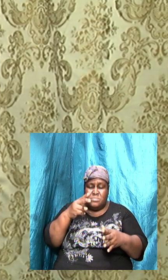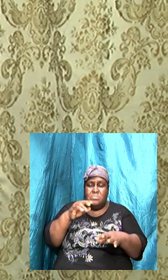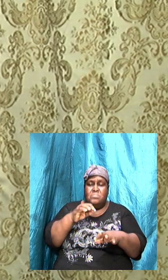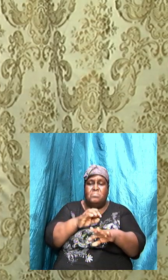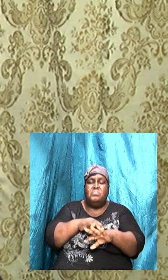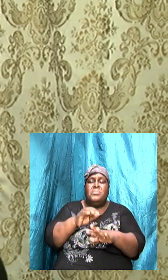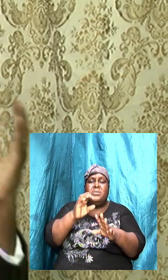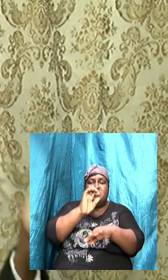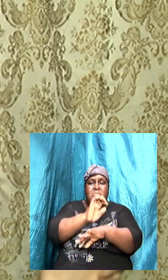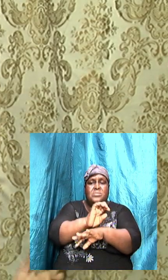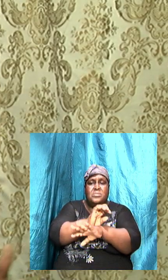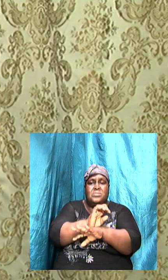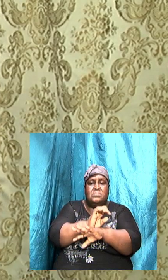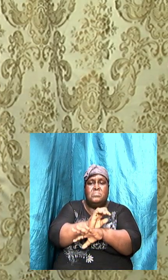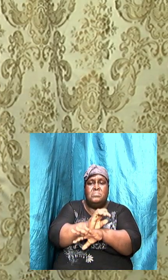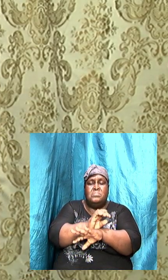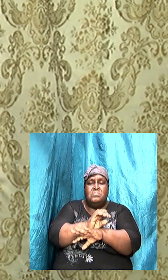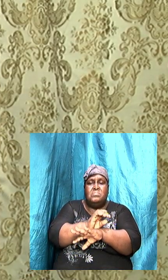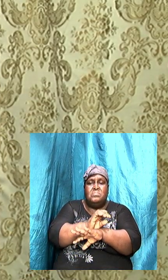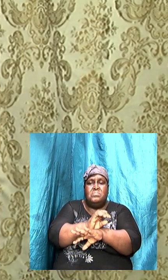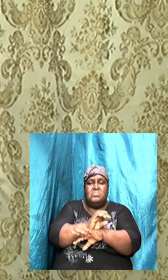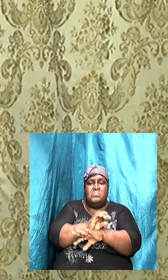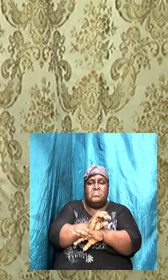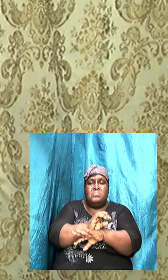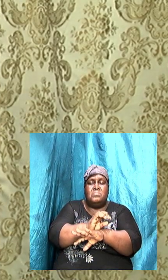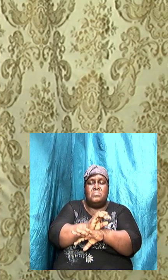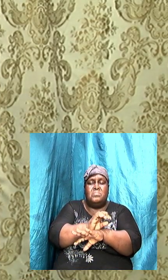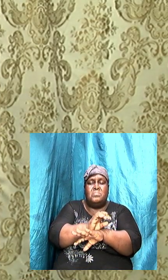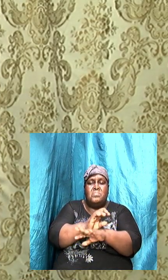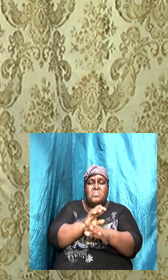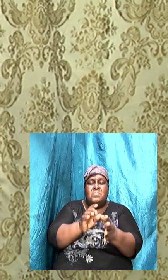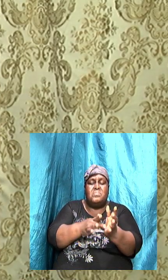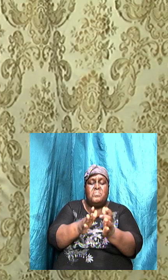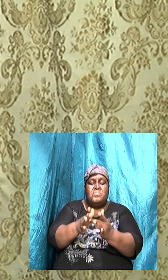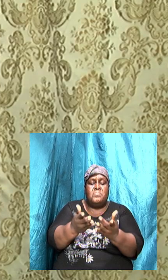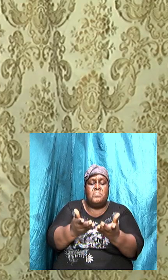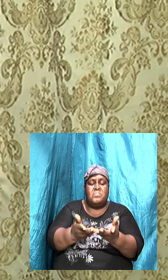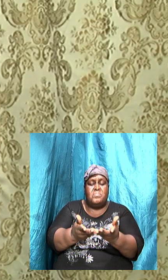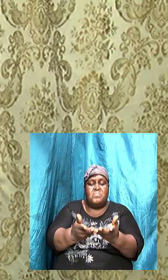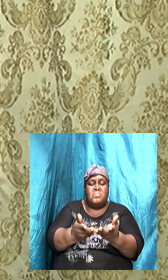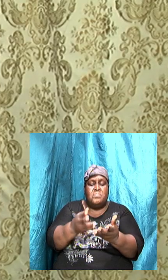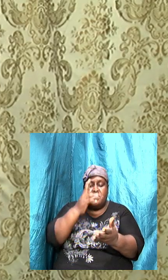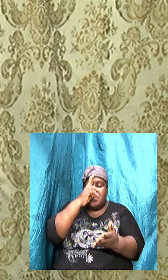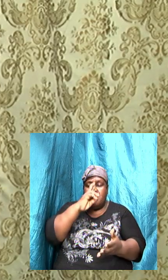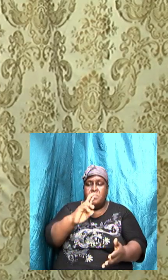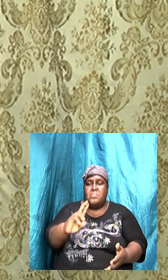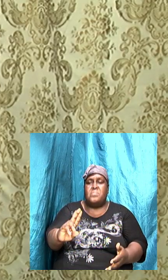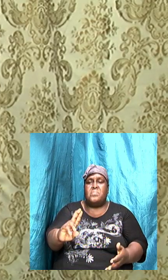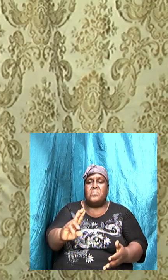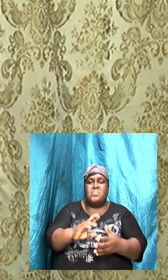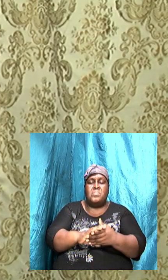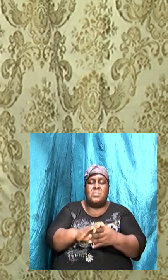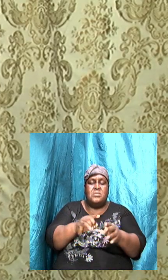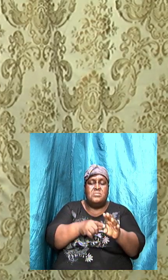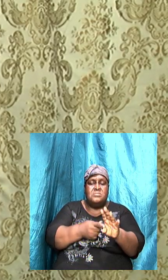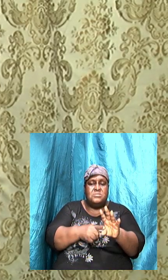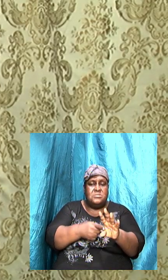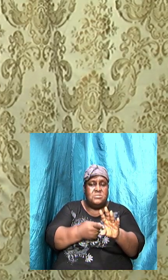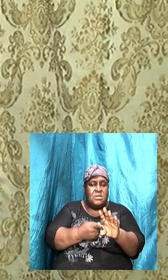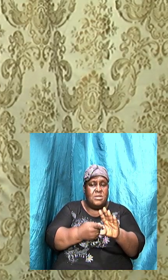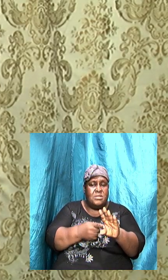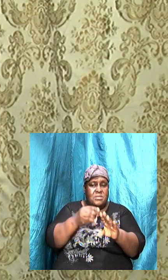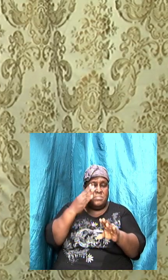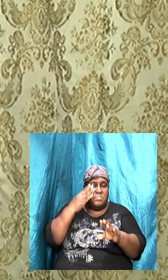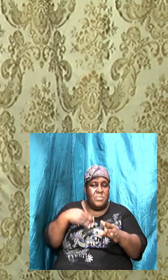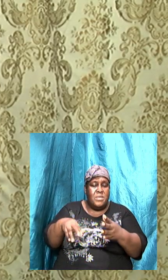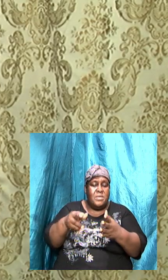part of a bigger picture in the book of Revelation. And we started out by